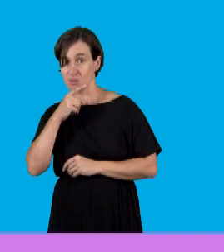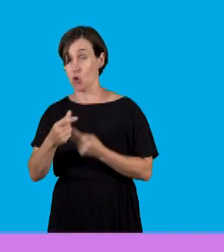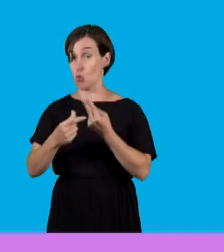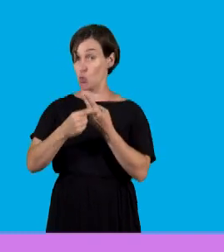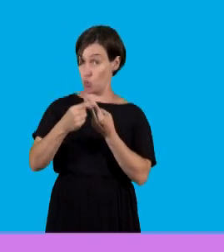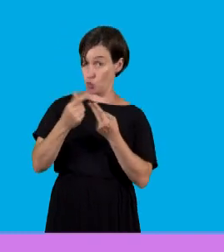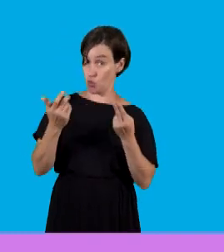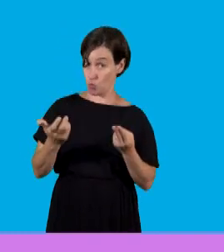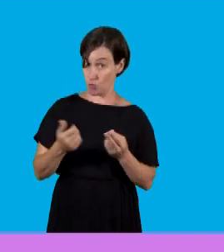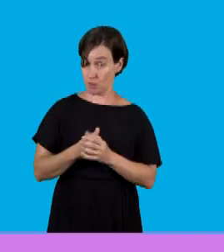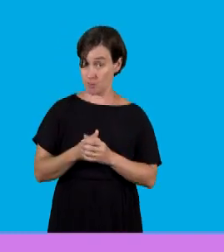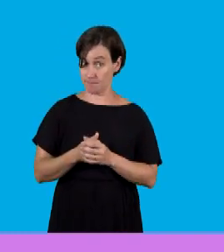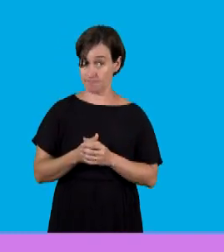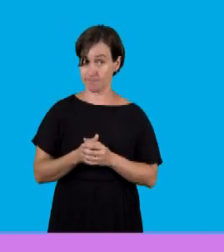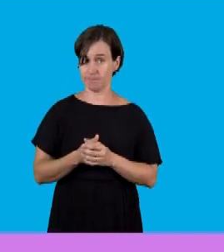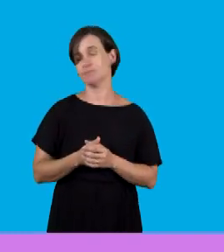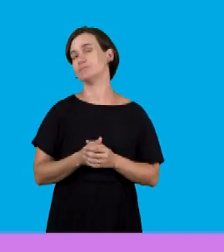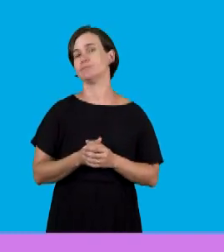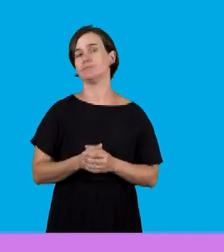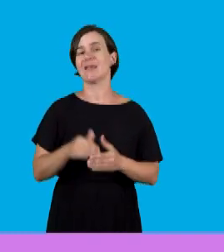150,000 units